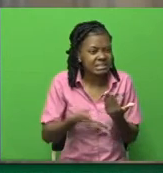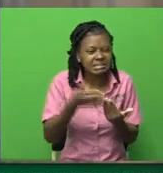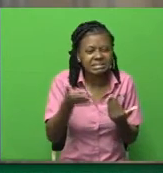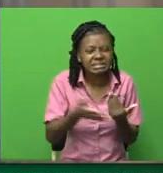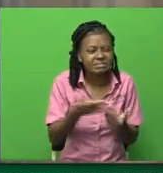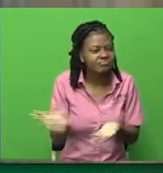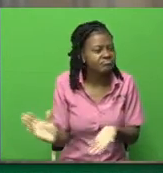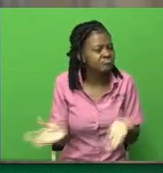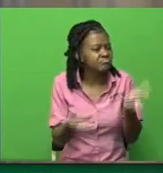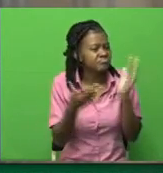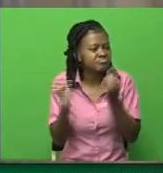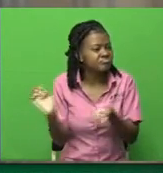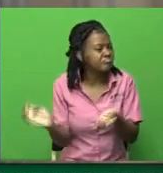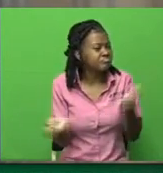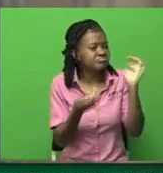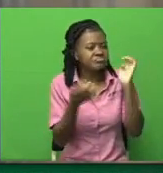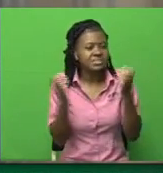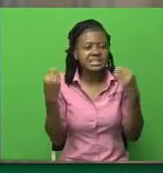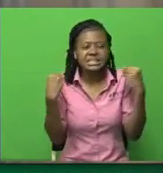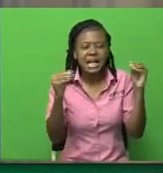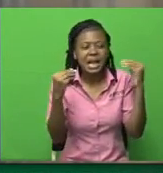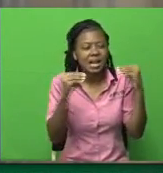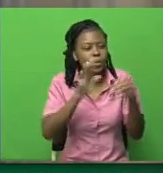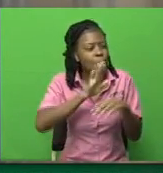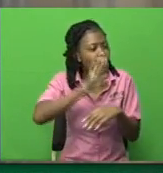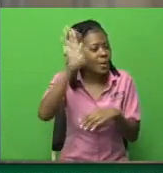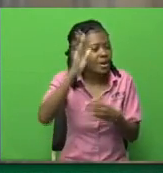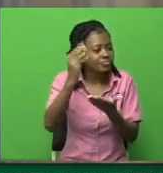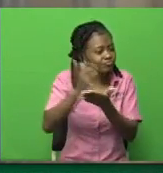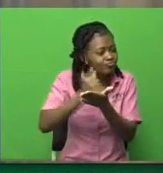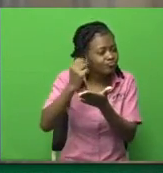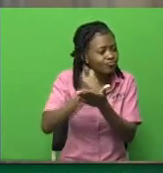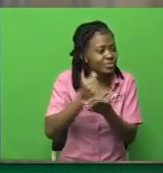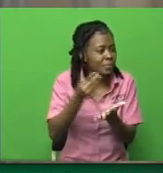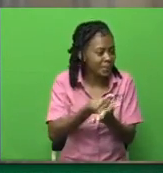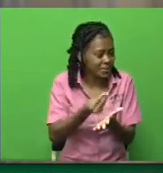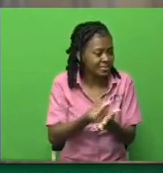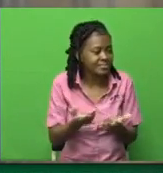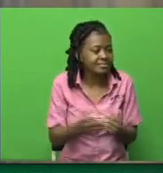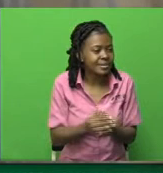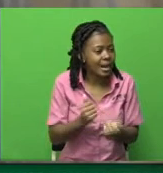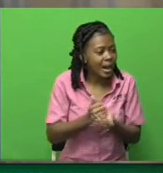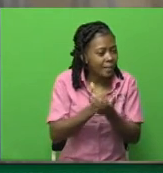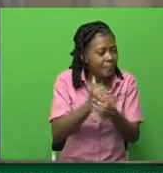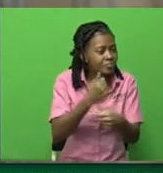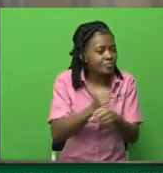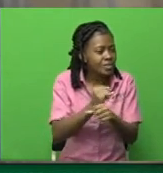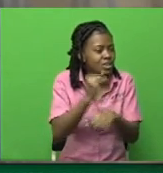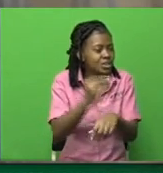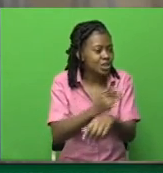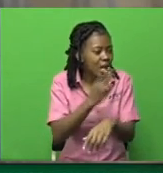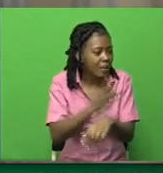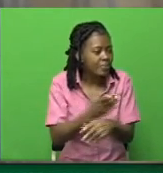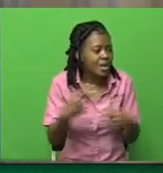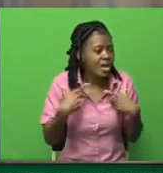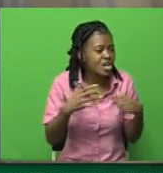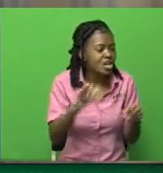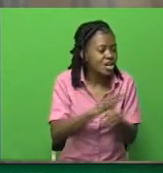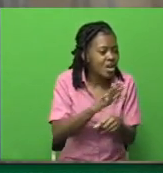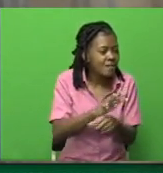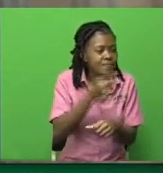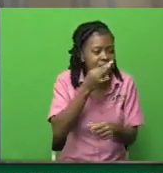so that's why I talk about this could be a revenue and a Forex earner job creation as well as help us with food security